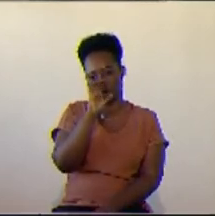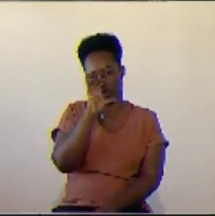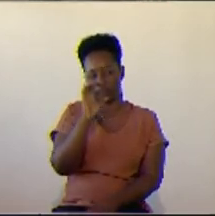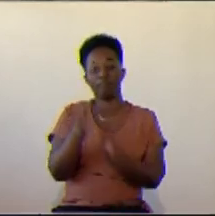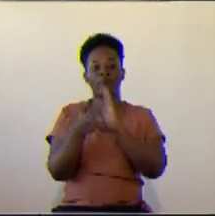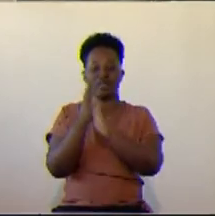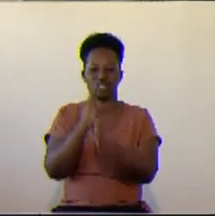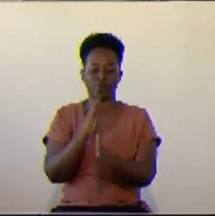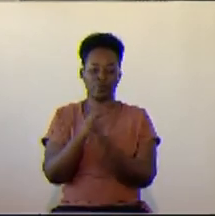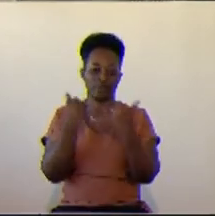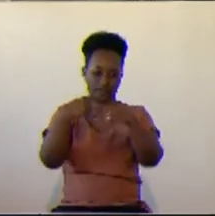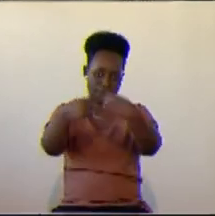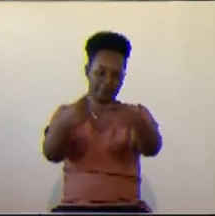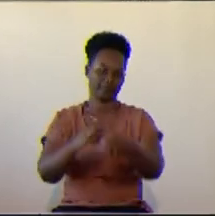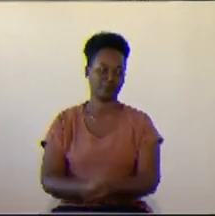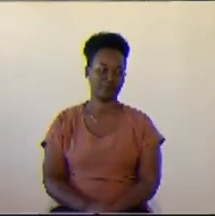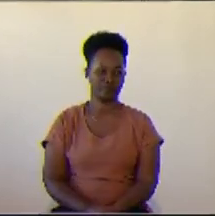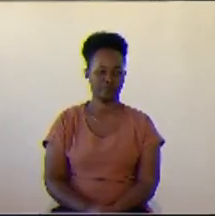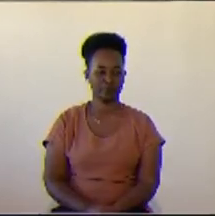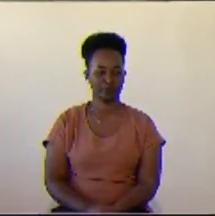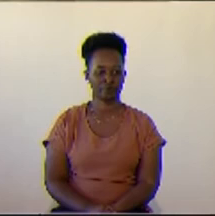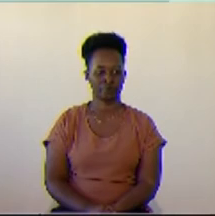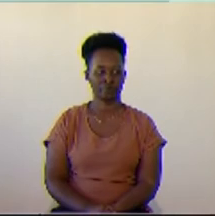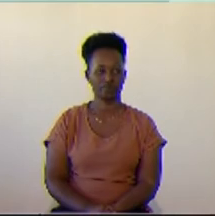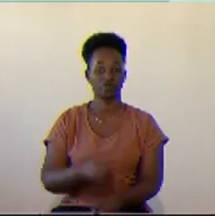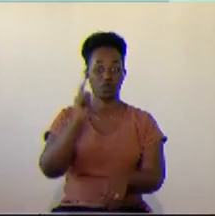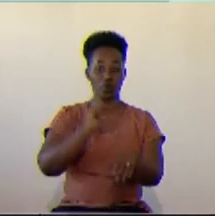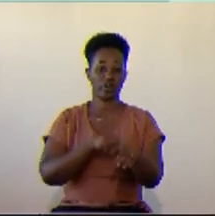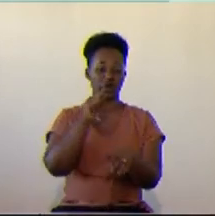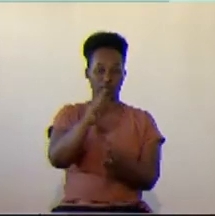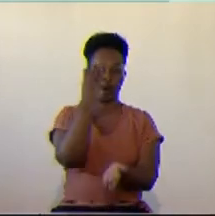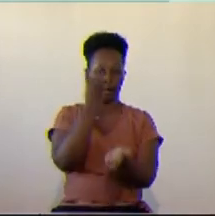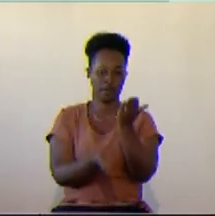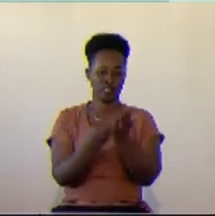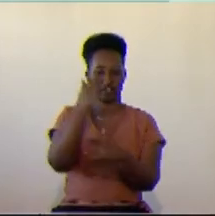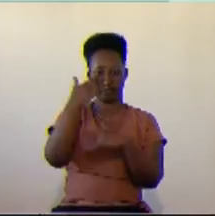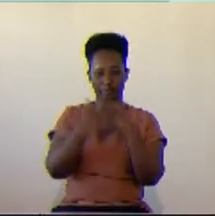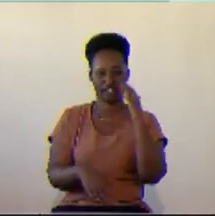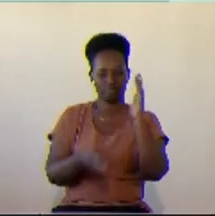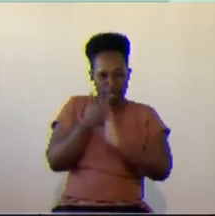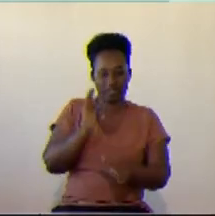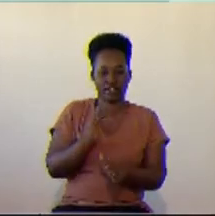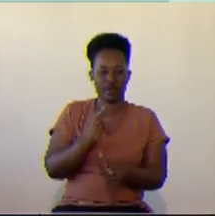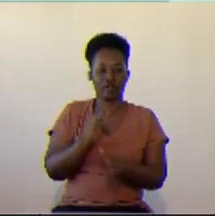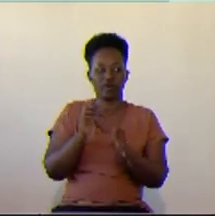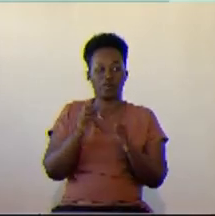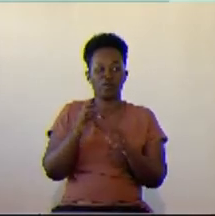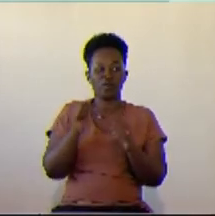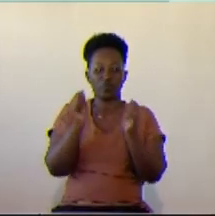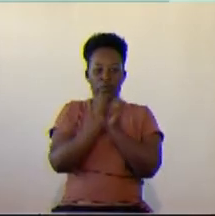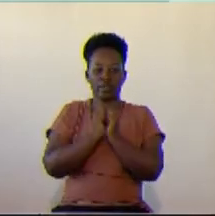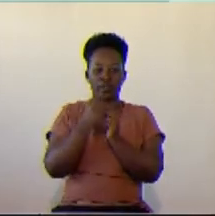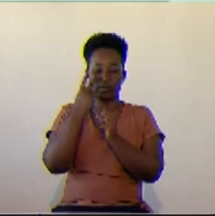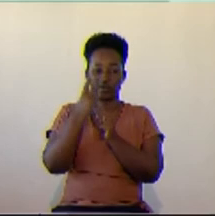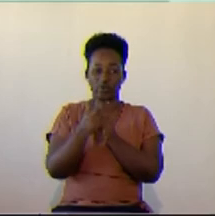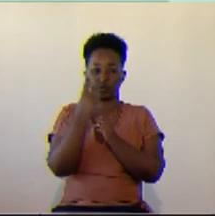ahead. And so when we are measuring the blood pressure, we then look at the